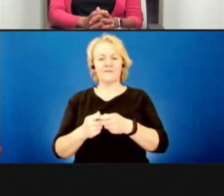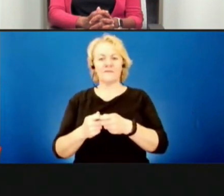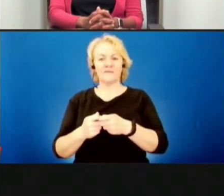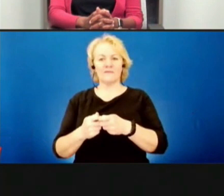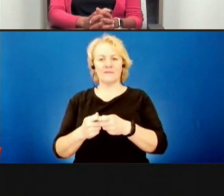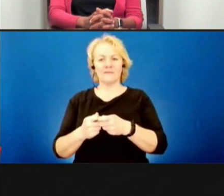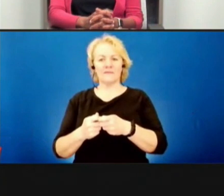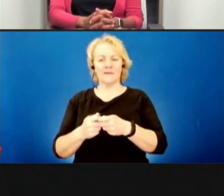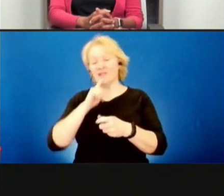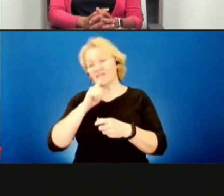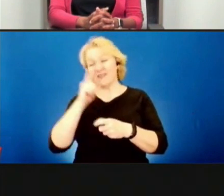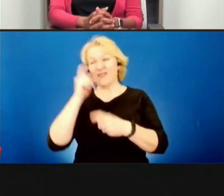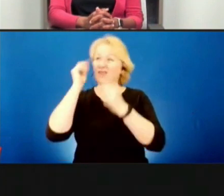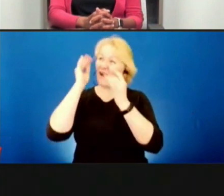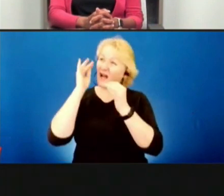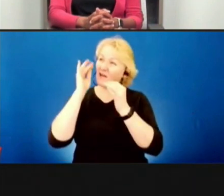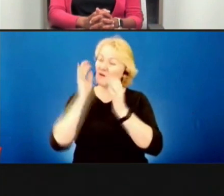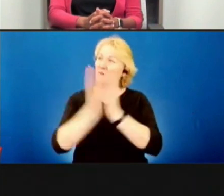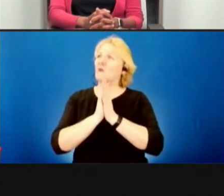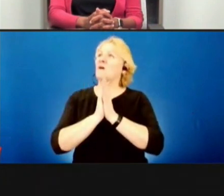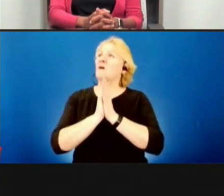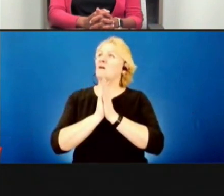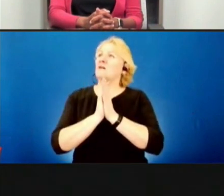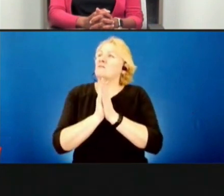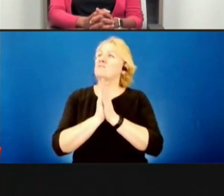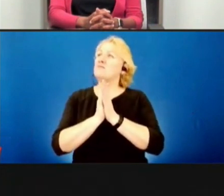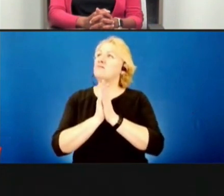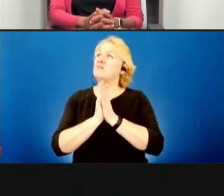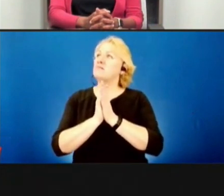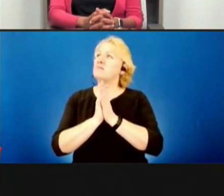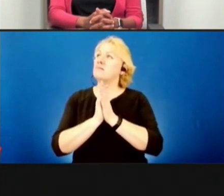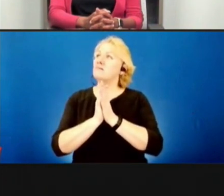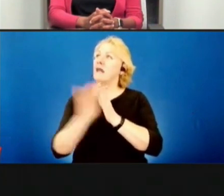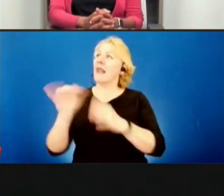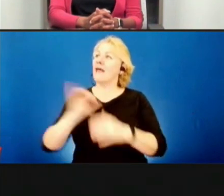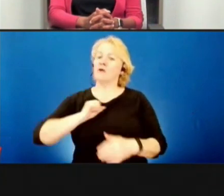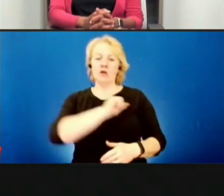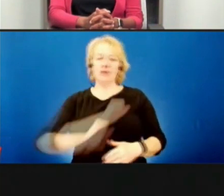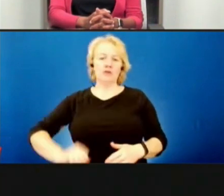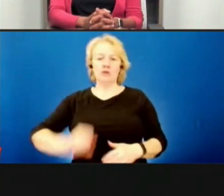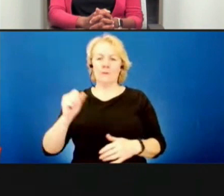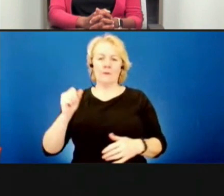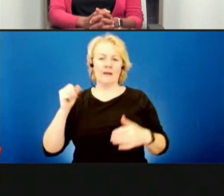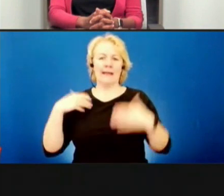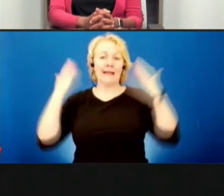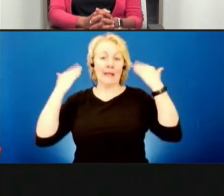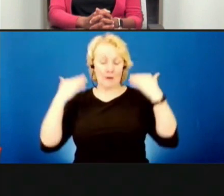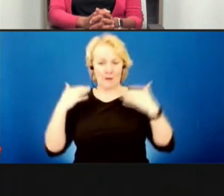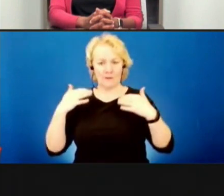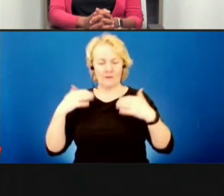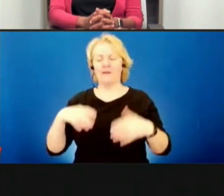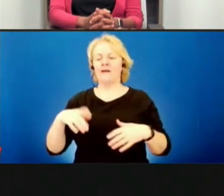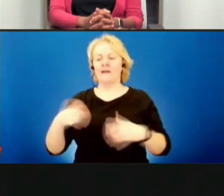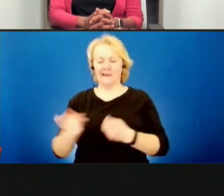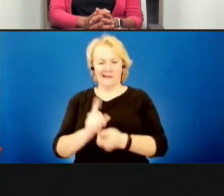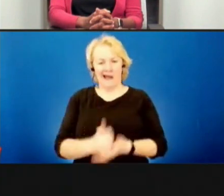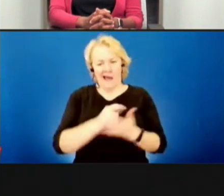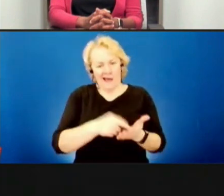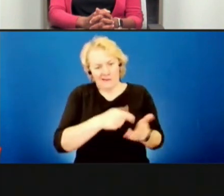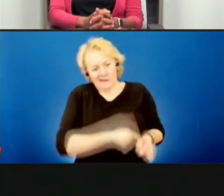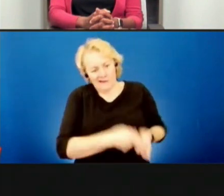about what a superhero would do, and picked the person that tripped him up, and together